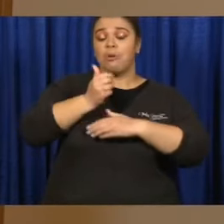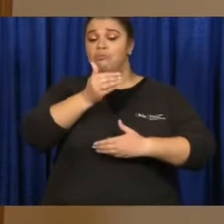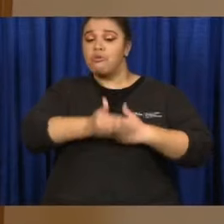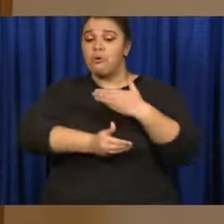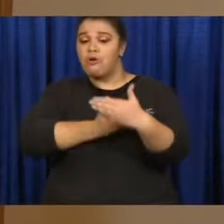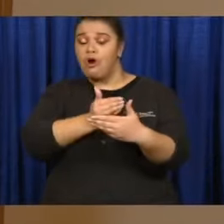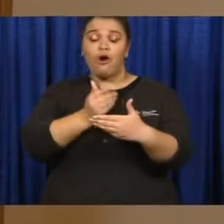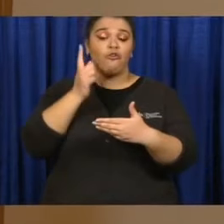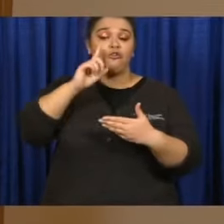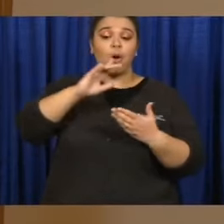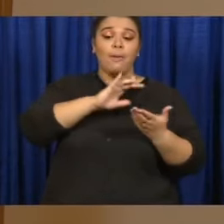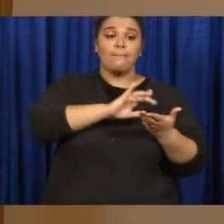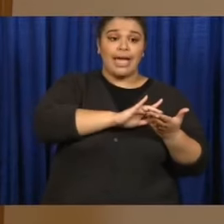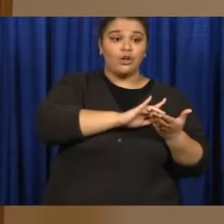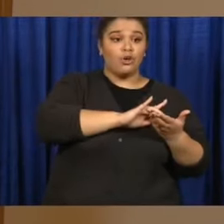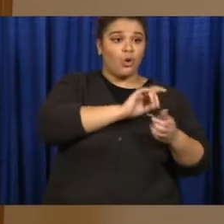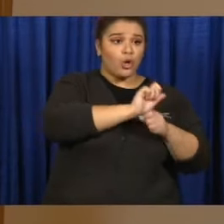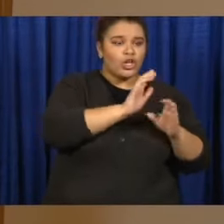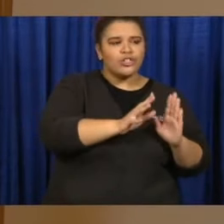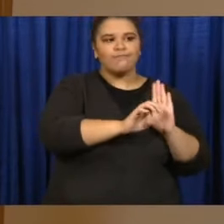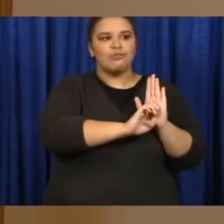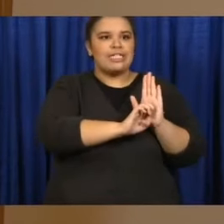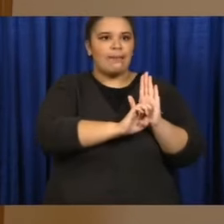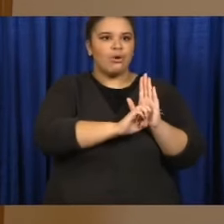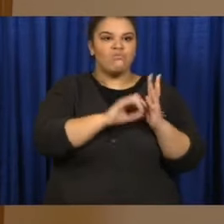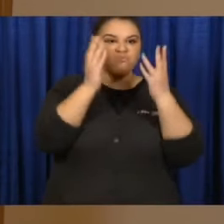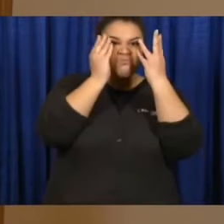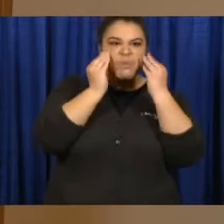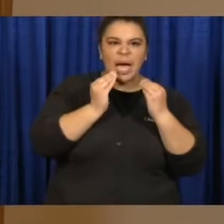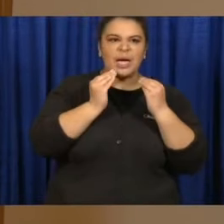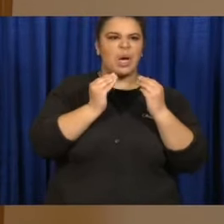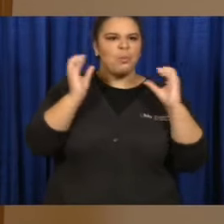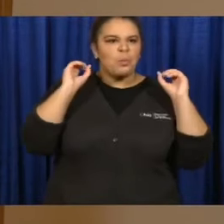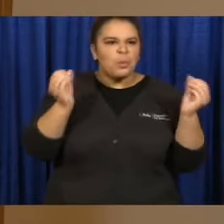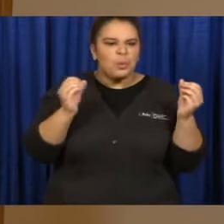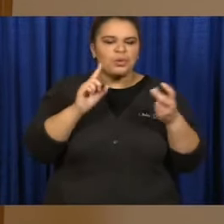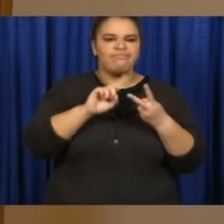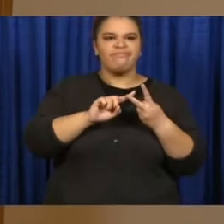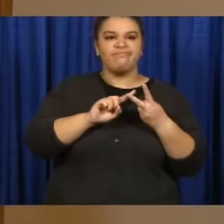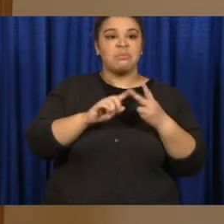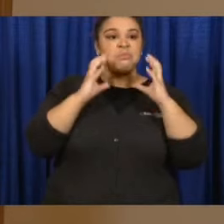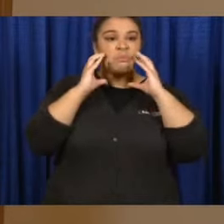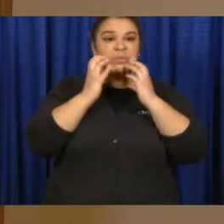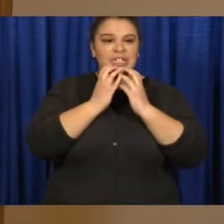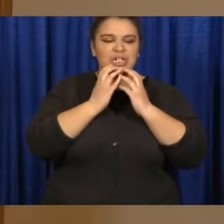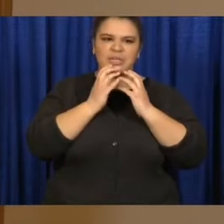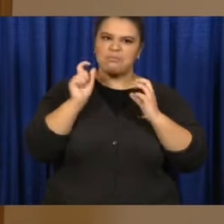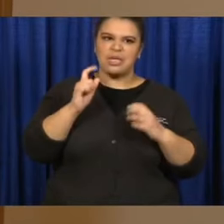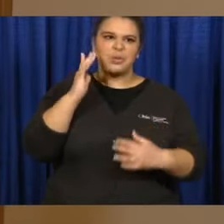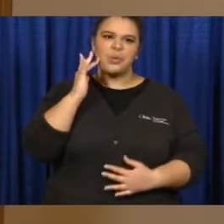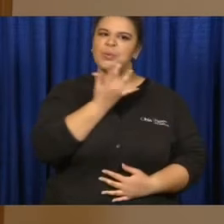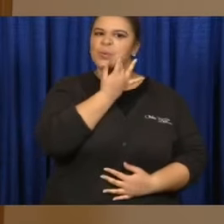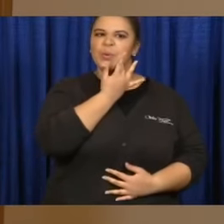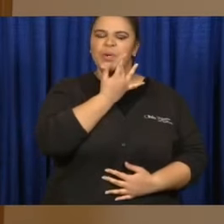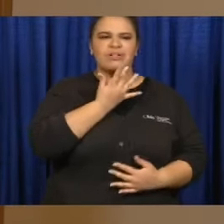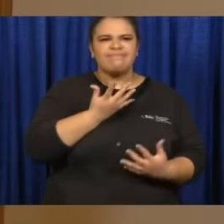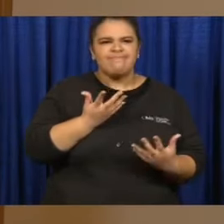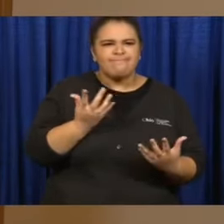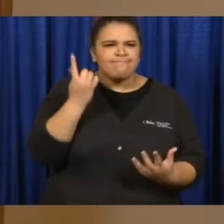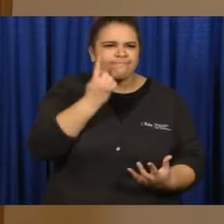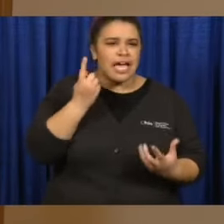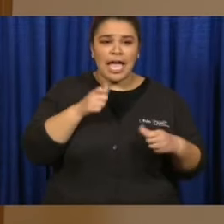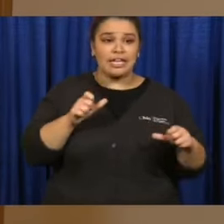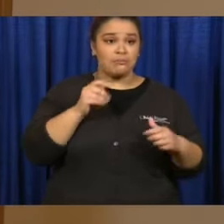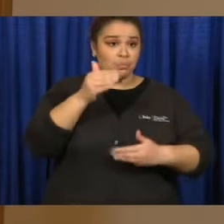such as not wearing makeup to work, shaving beards? Is there maybe a statewide standard operating procedure when it comes to those types of